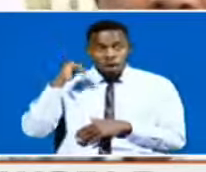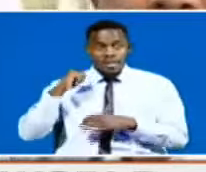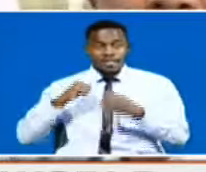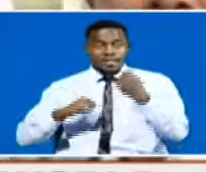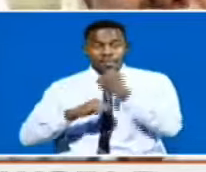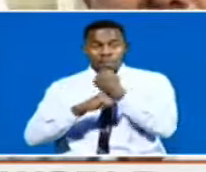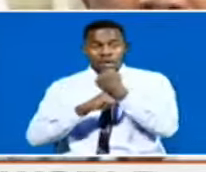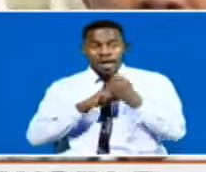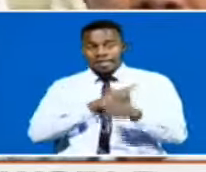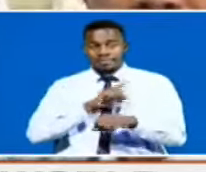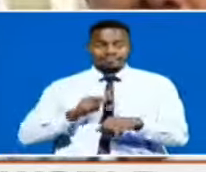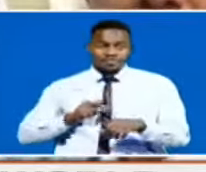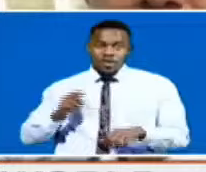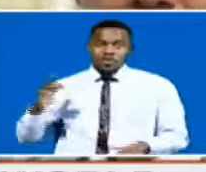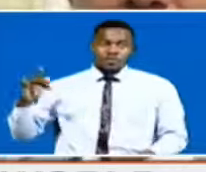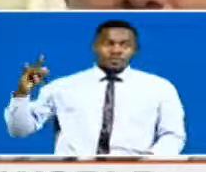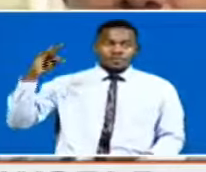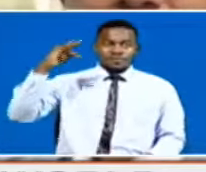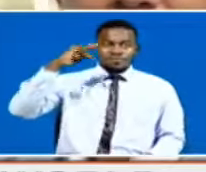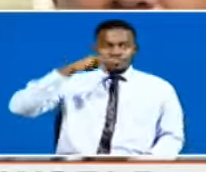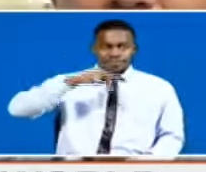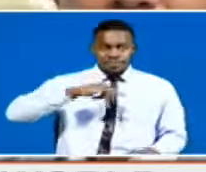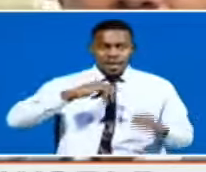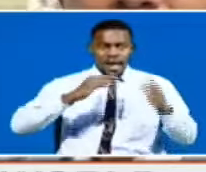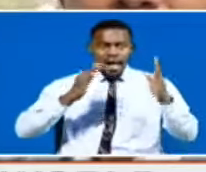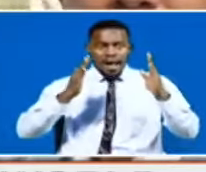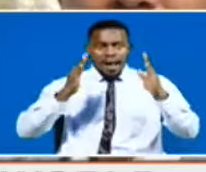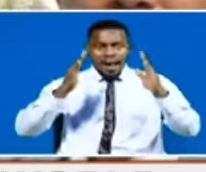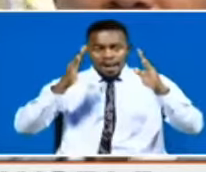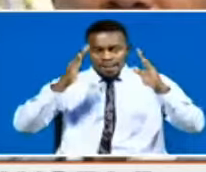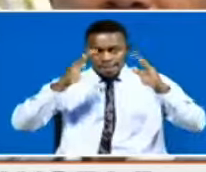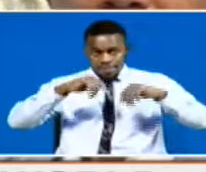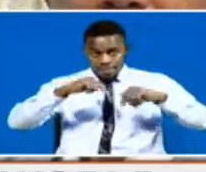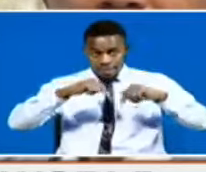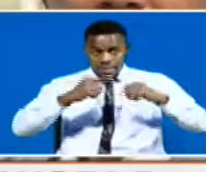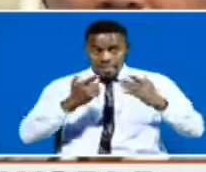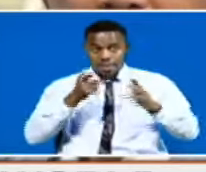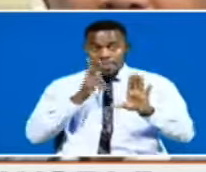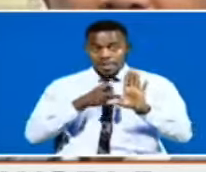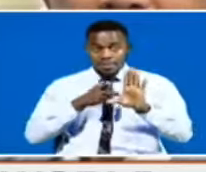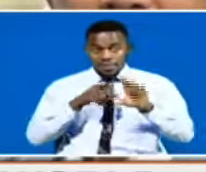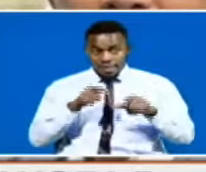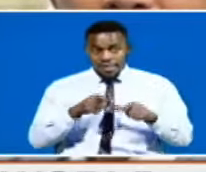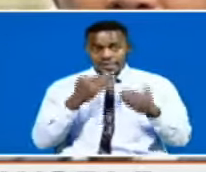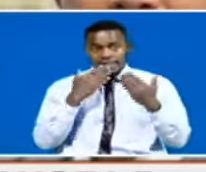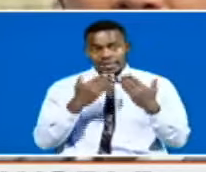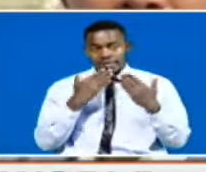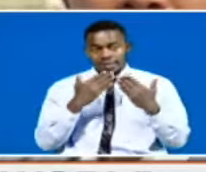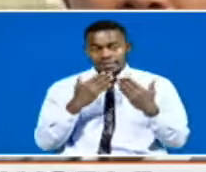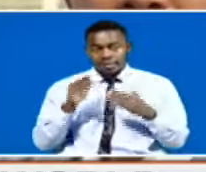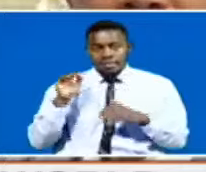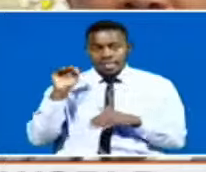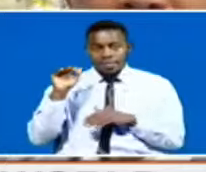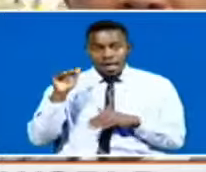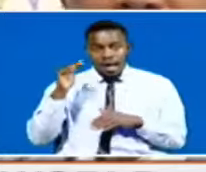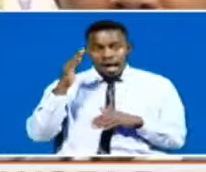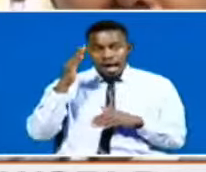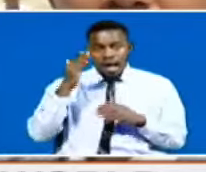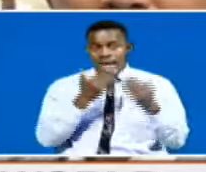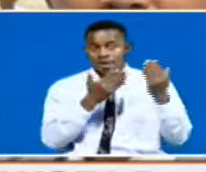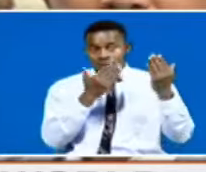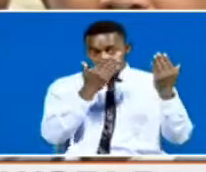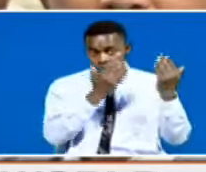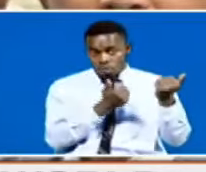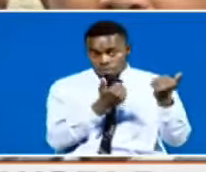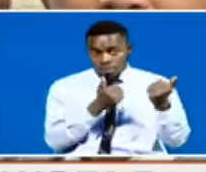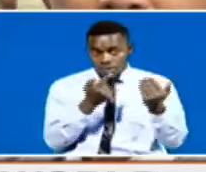to be able also to attend this kind of event. We wish that collaboration can be more developed between Zambia and Kenya so